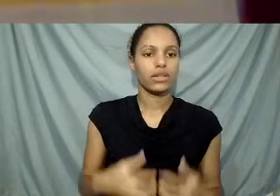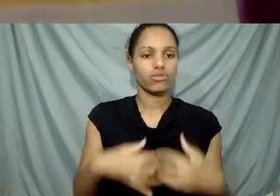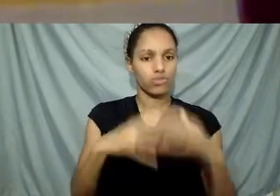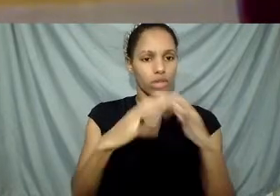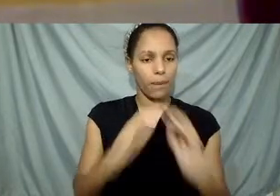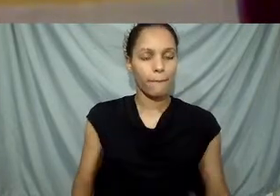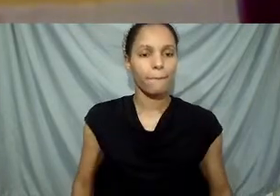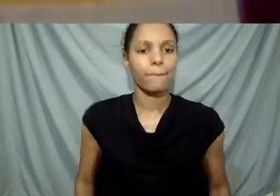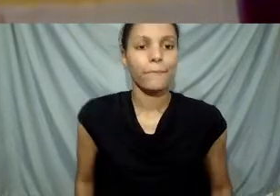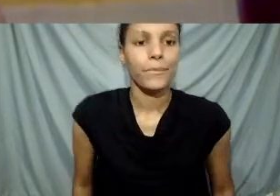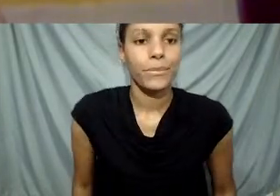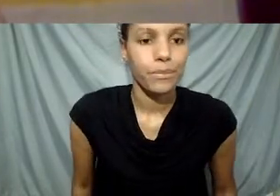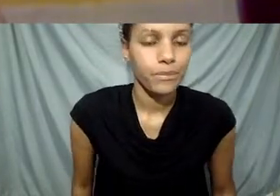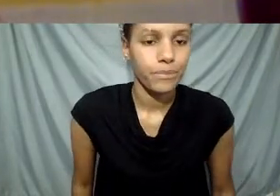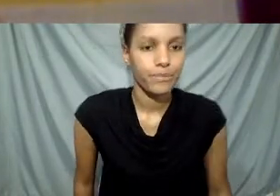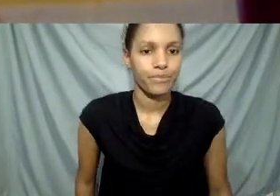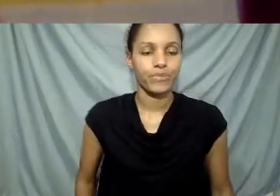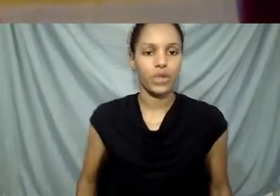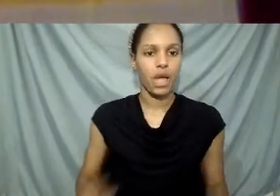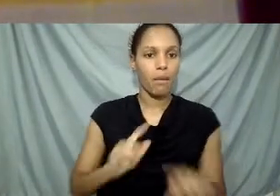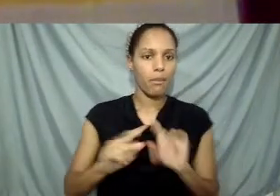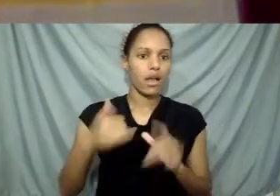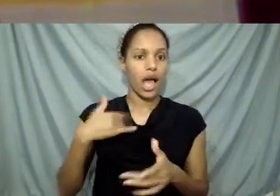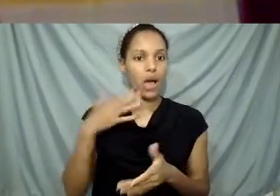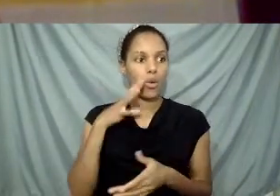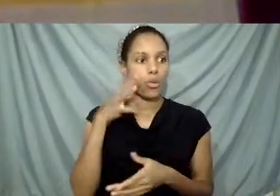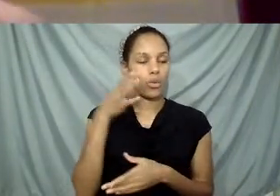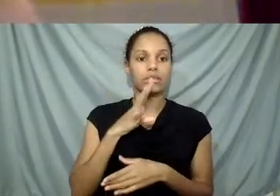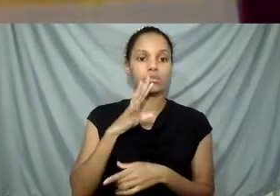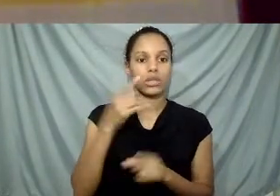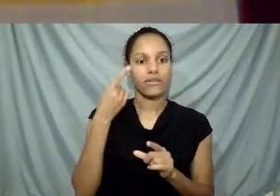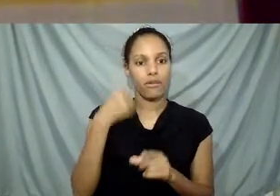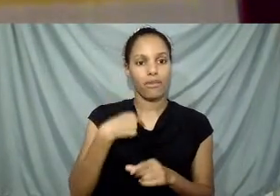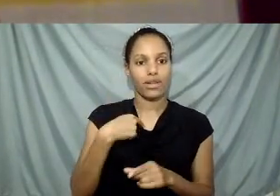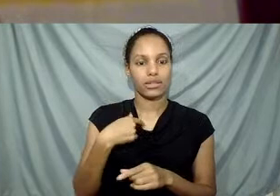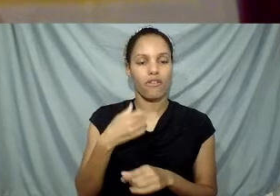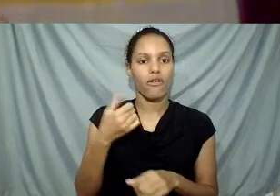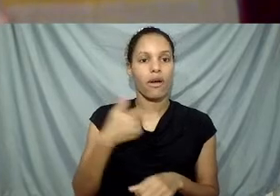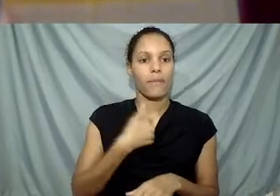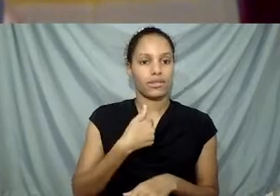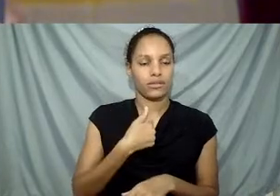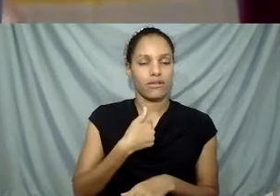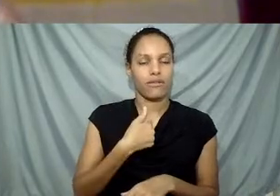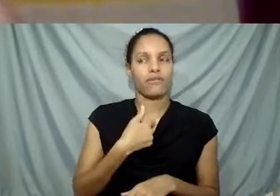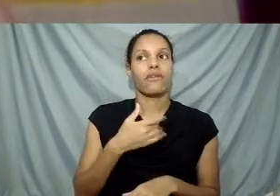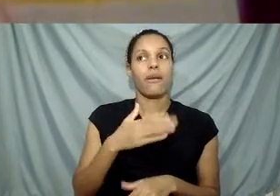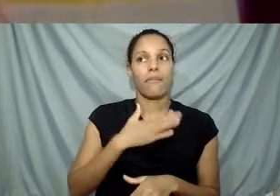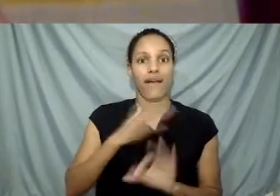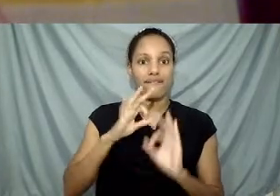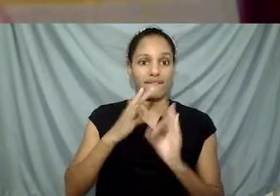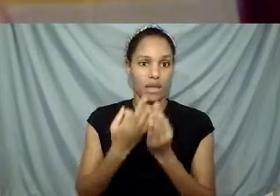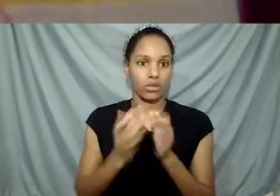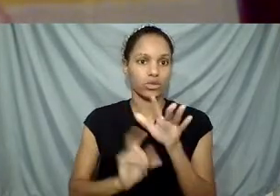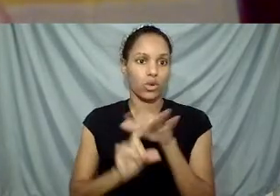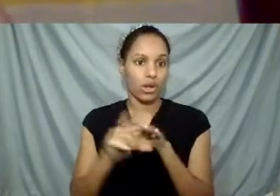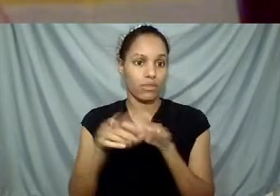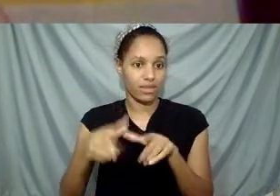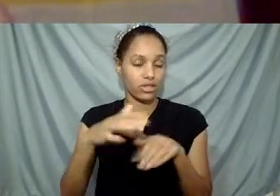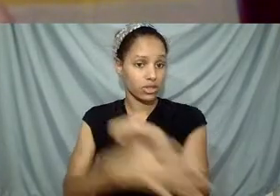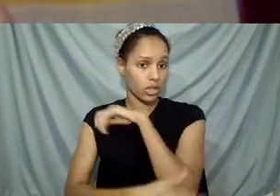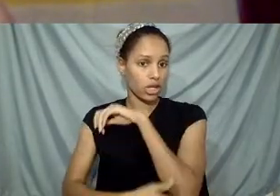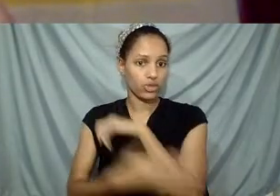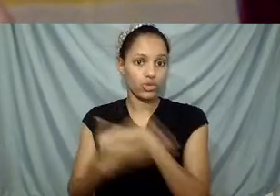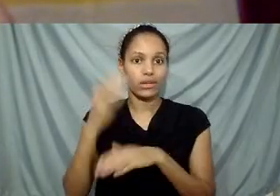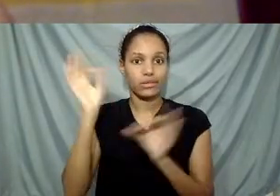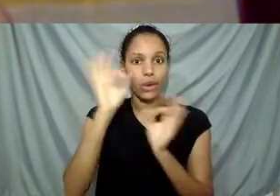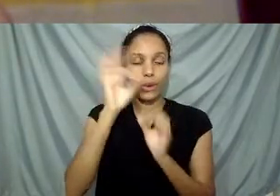we I'll speak for myself. My family came into this country not knowing a lot of Black history, and so when I went to get my master's, I